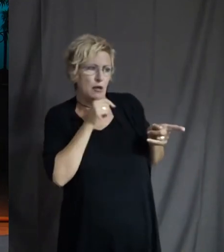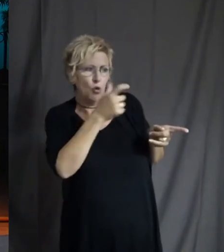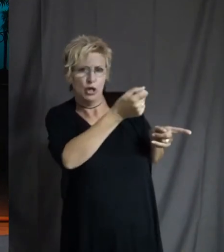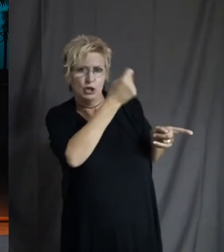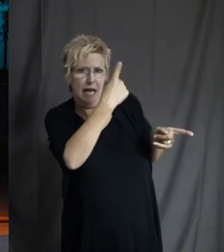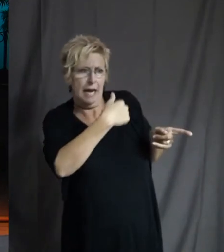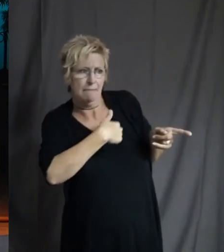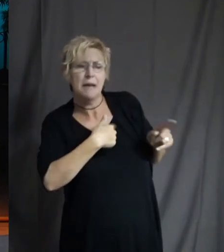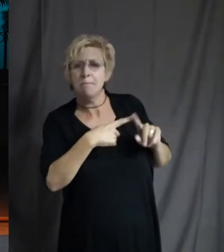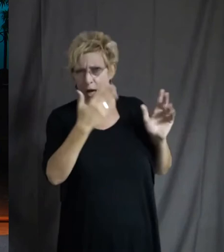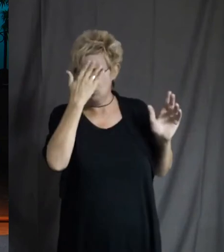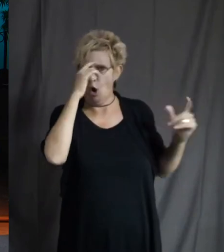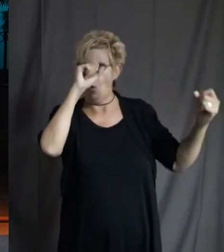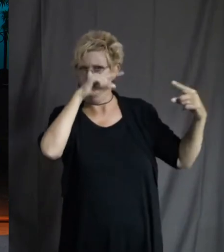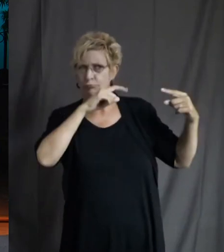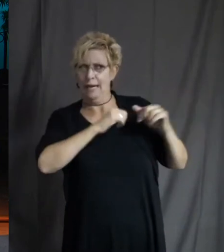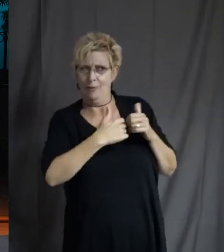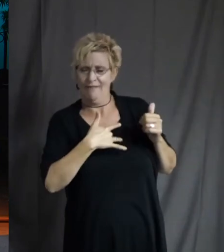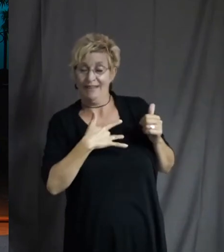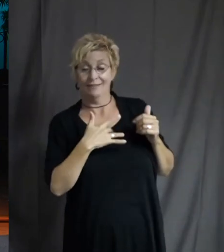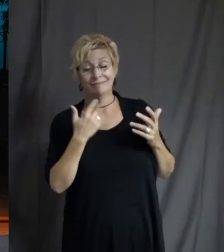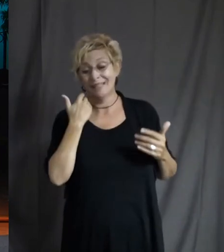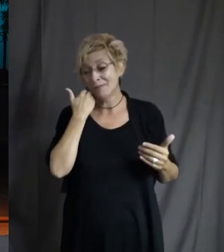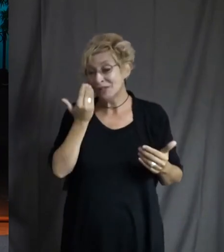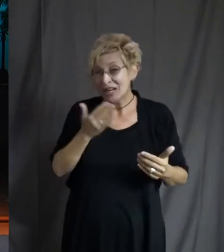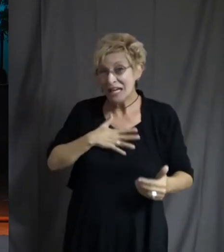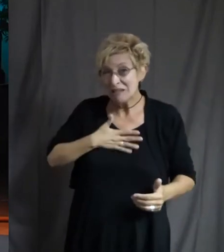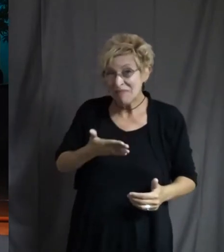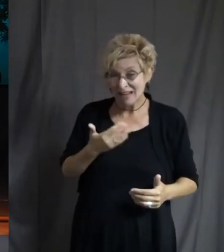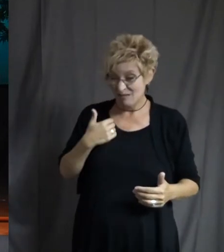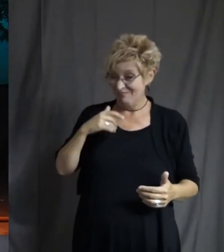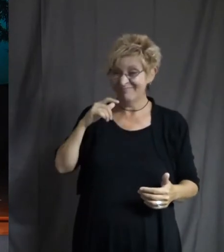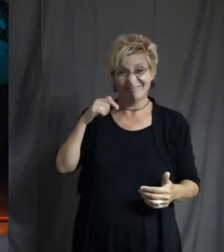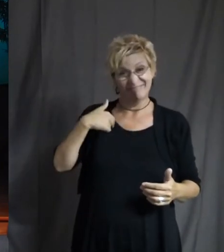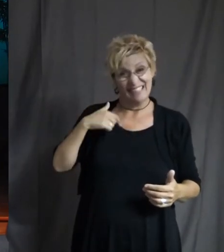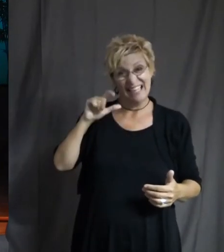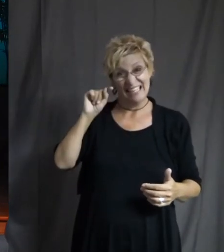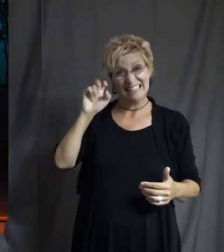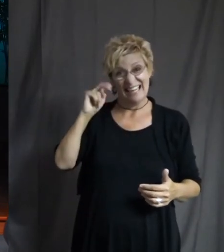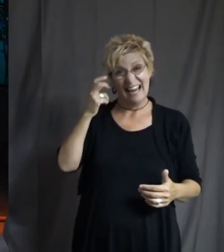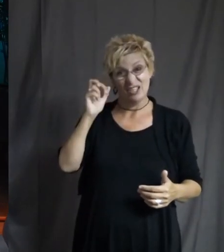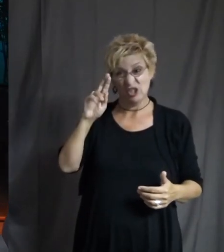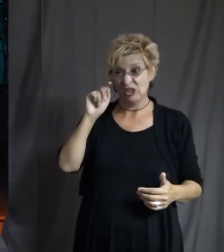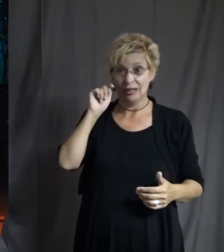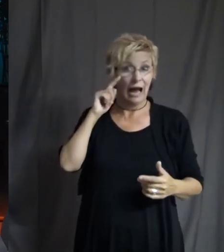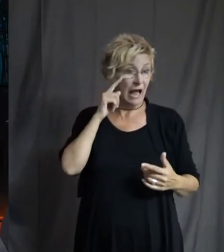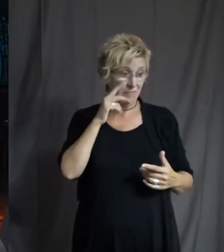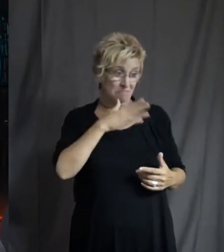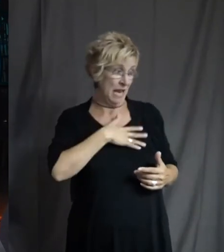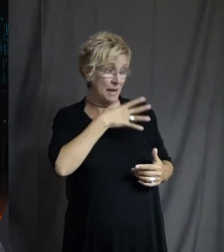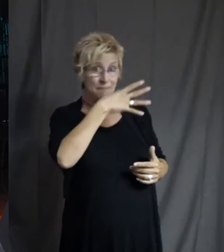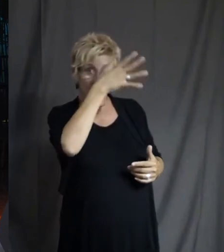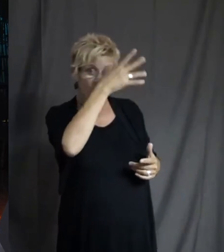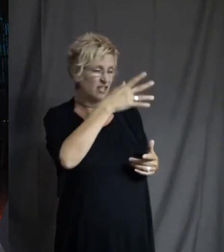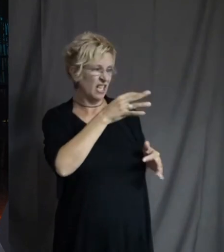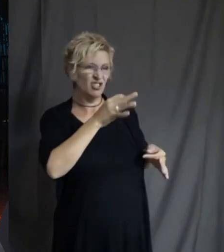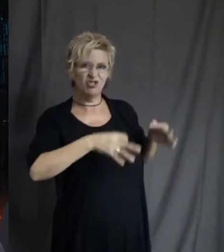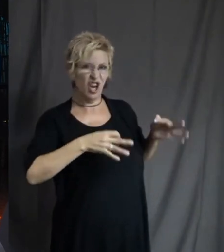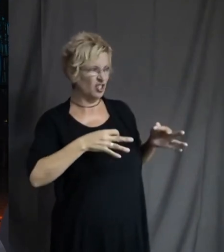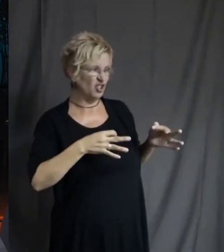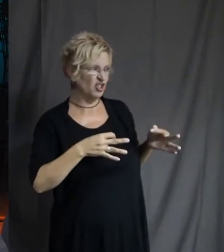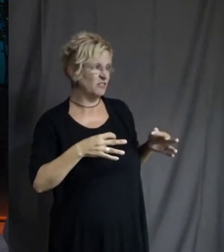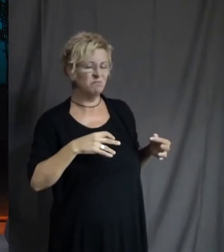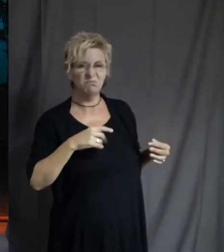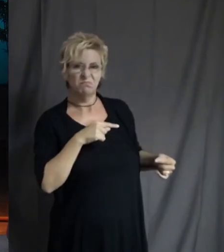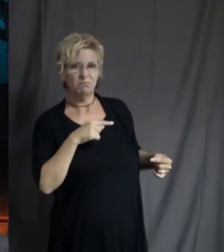me. And I'm ashamed to admit it, but in my teenage years, I judged my parents. I started missing out